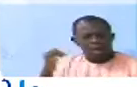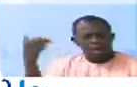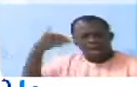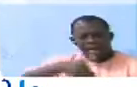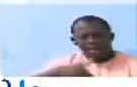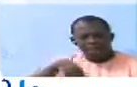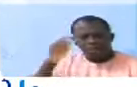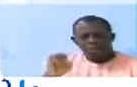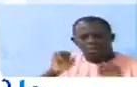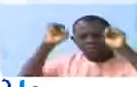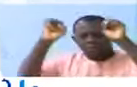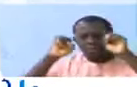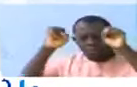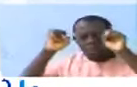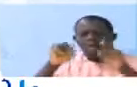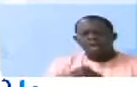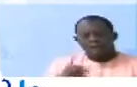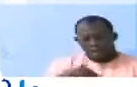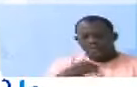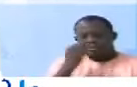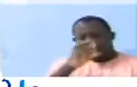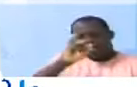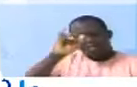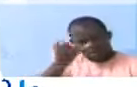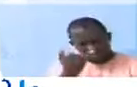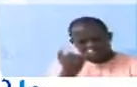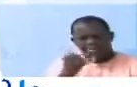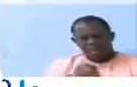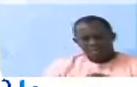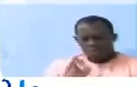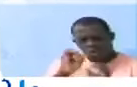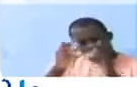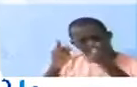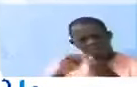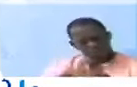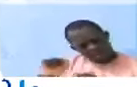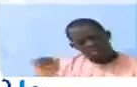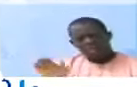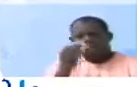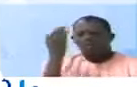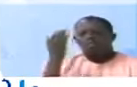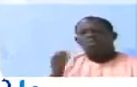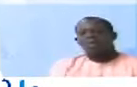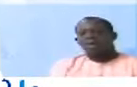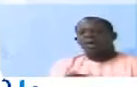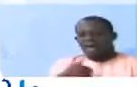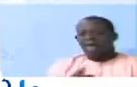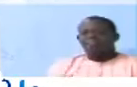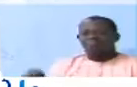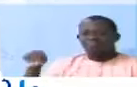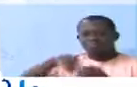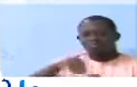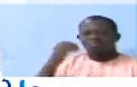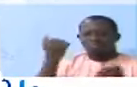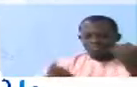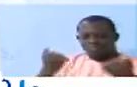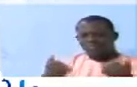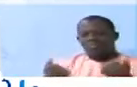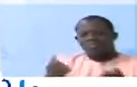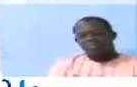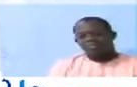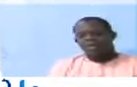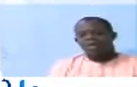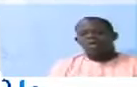demonstration? Kai ko ha. I said to him, yes. Ako ni auto mata. He said, okay, then let's go. Bulata moto na. We boarded the vehicle.